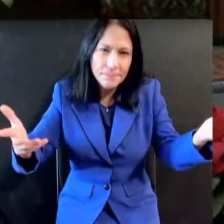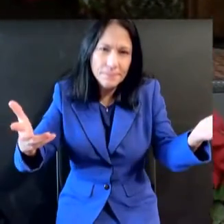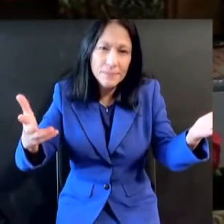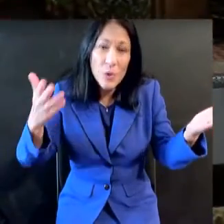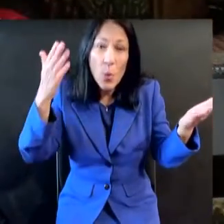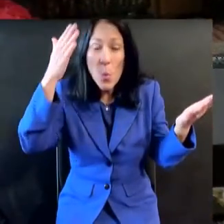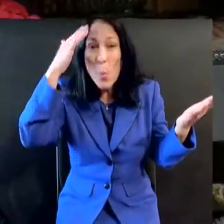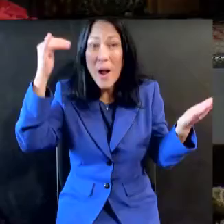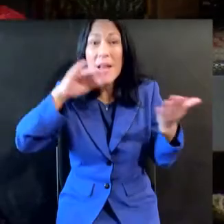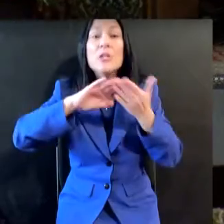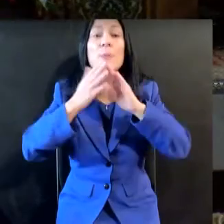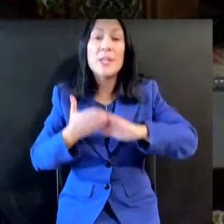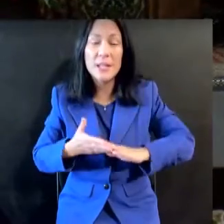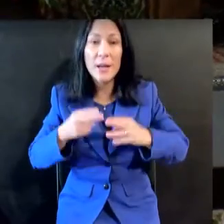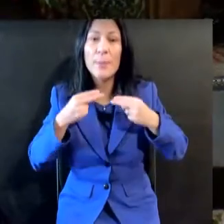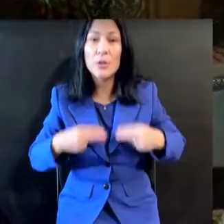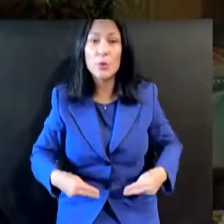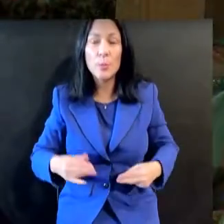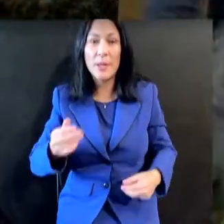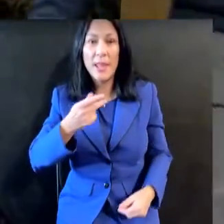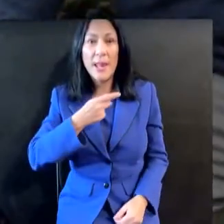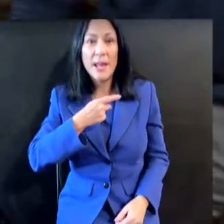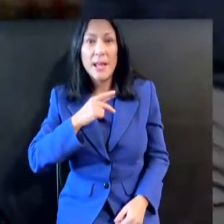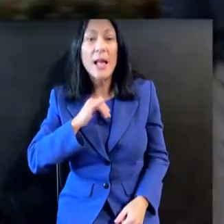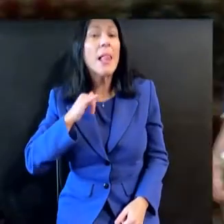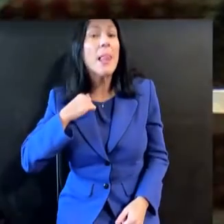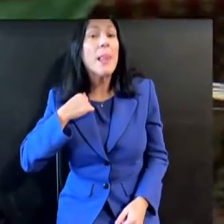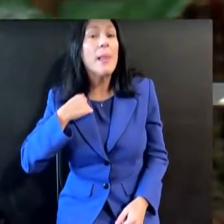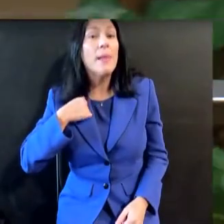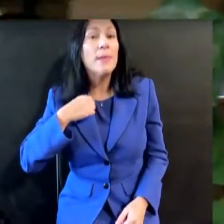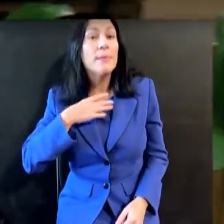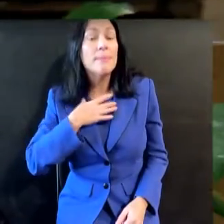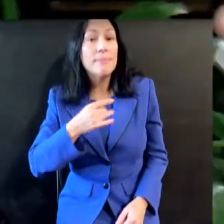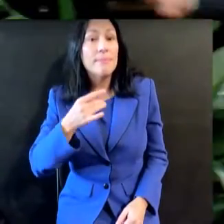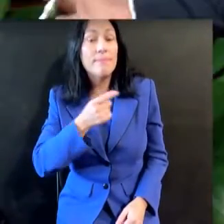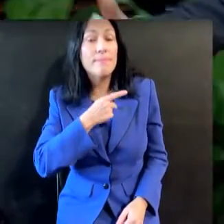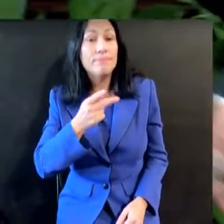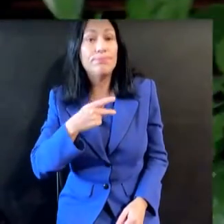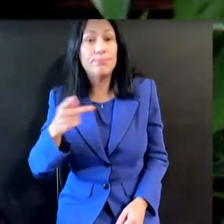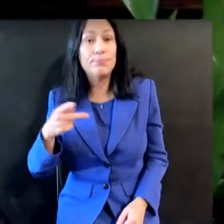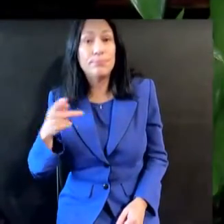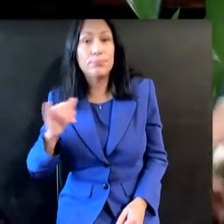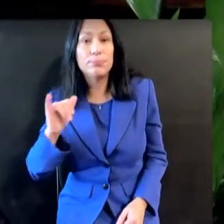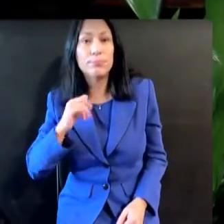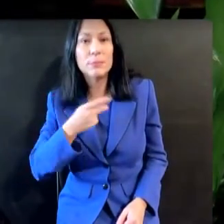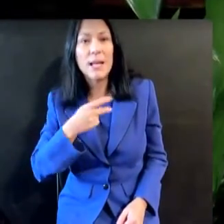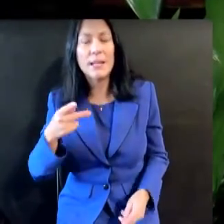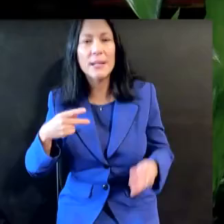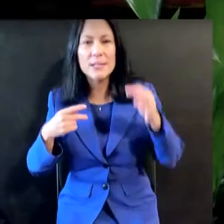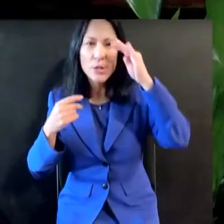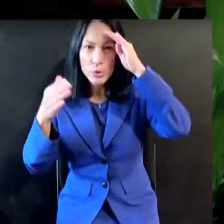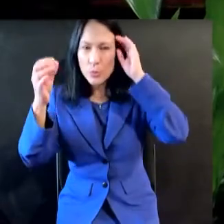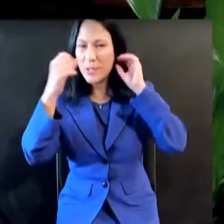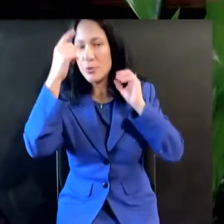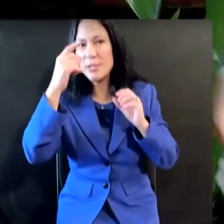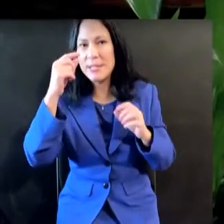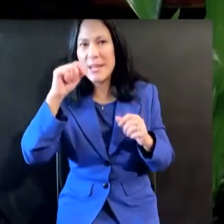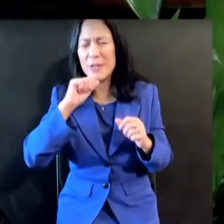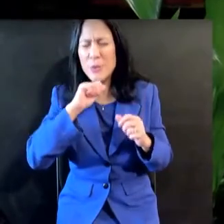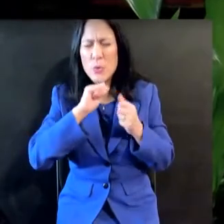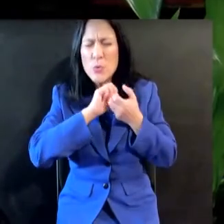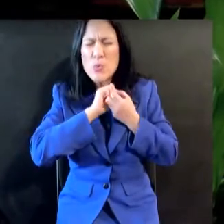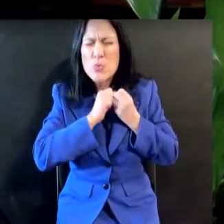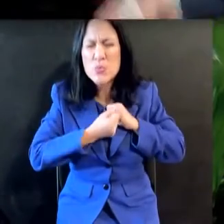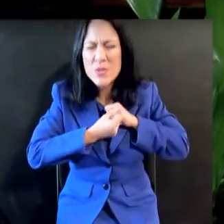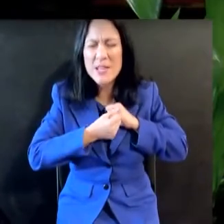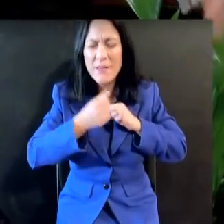of a human like you and like I, to know what it is to hurt, to know what it is to lose, to know what it is to grieve, to sweat, to hunger, to